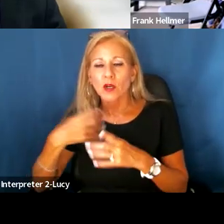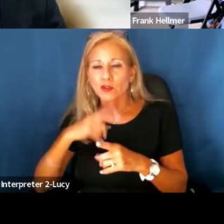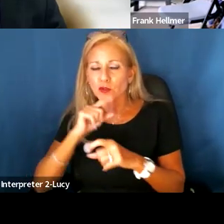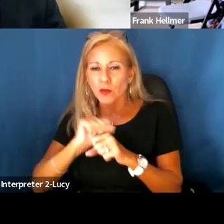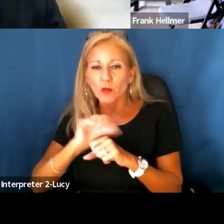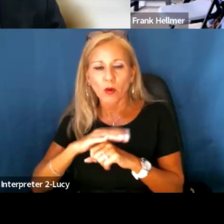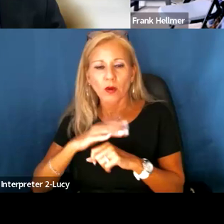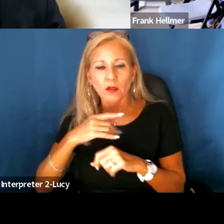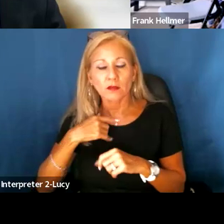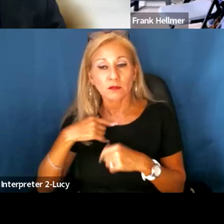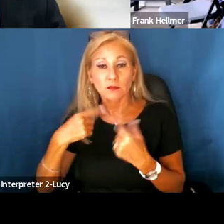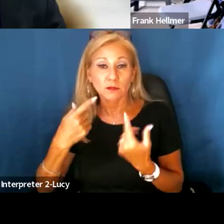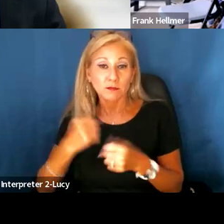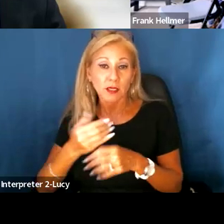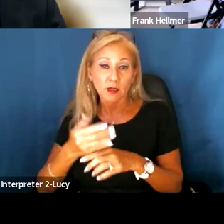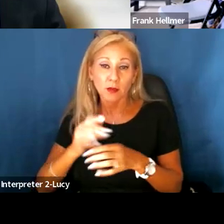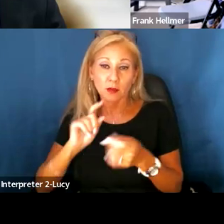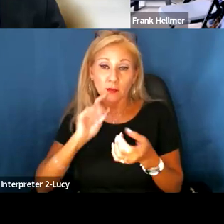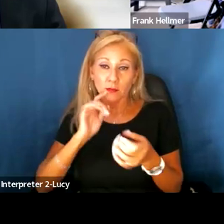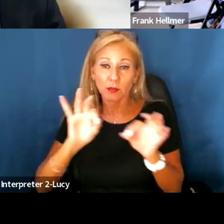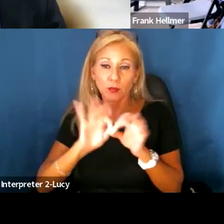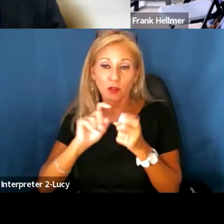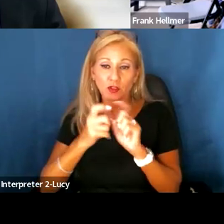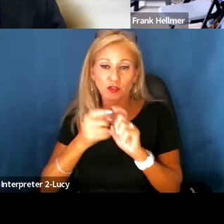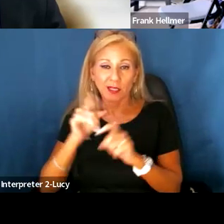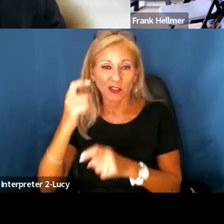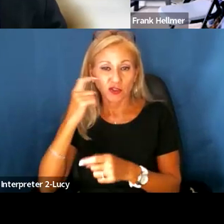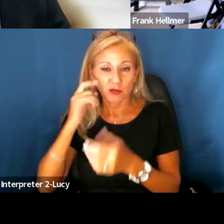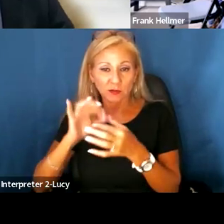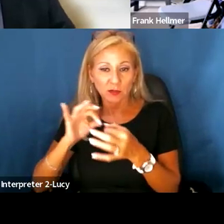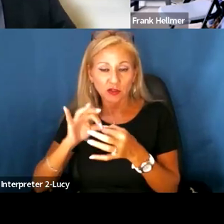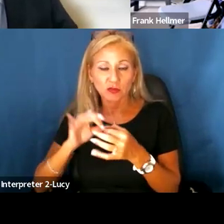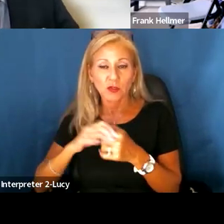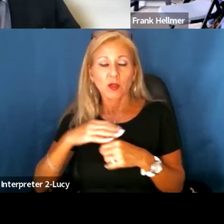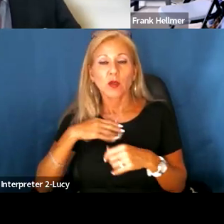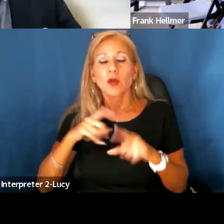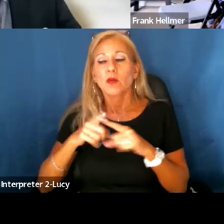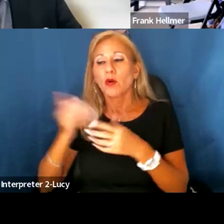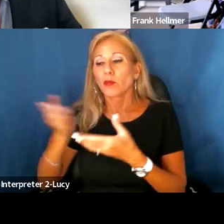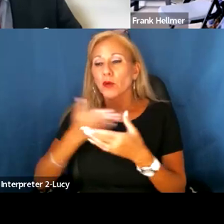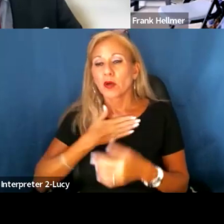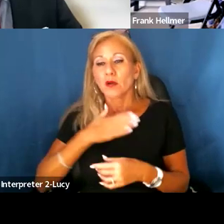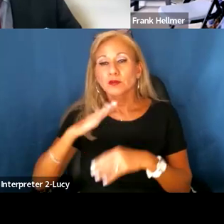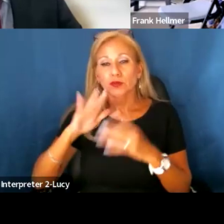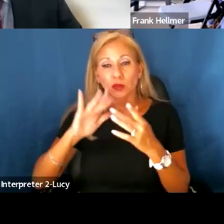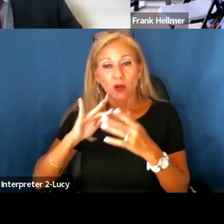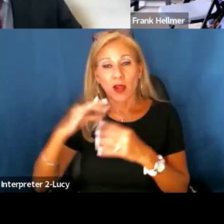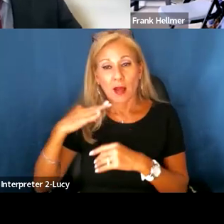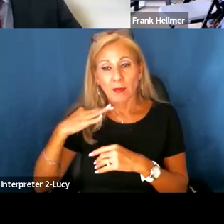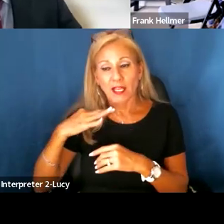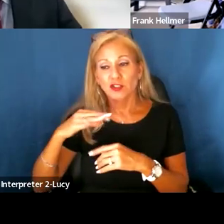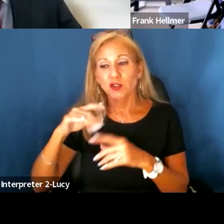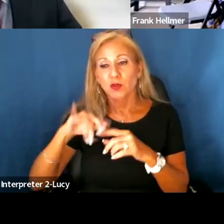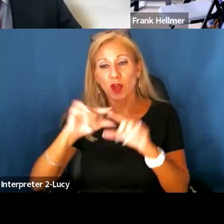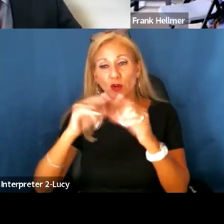work on, and have been able to make some important changes like the ones he mentioned. We've brought our online application to that group so